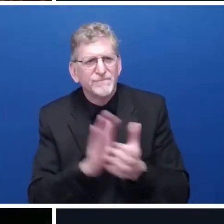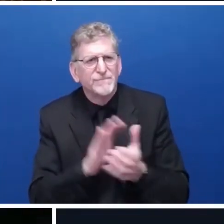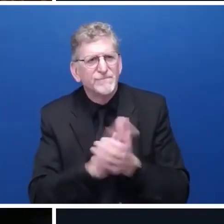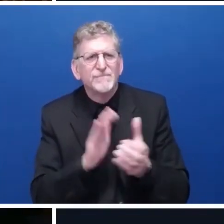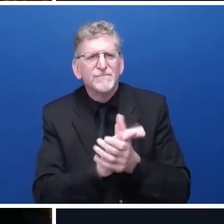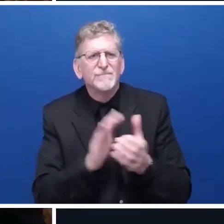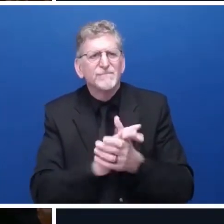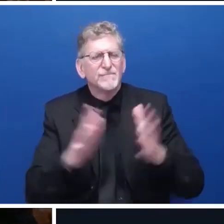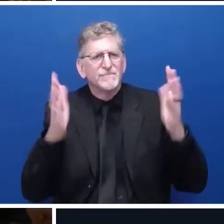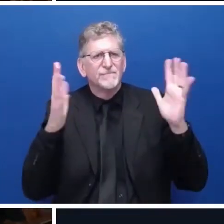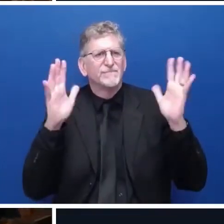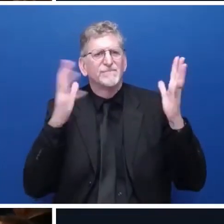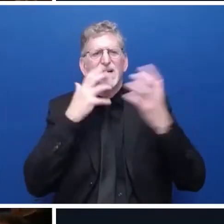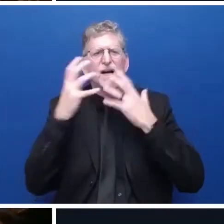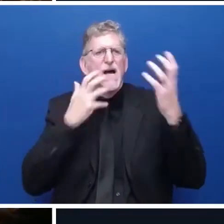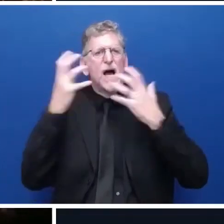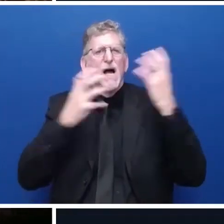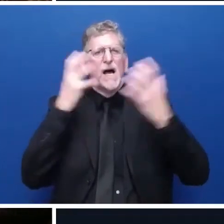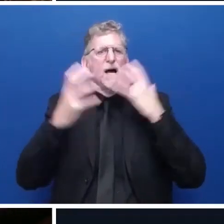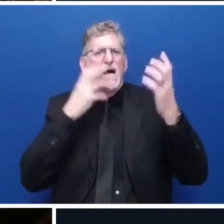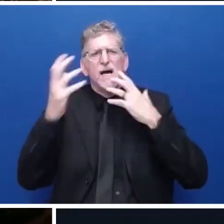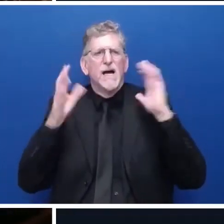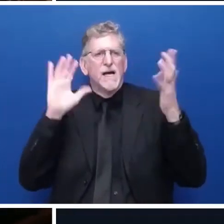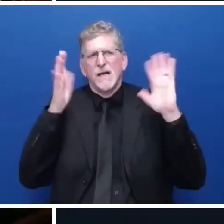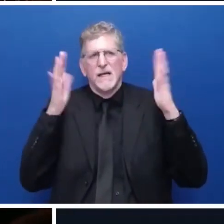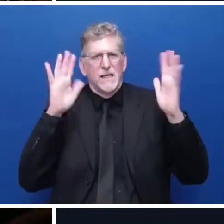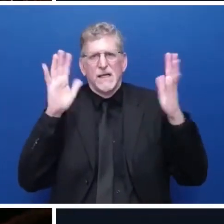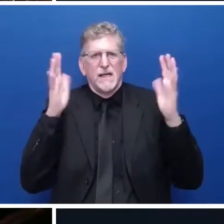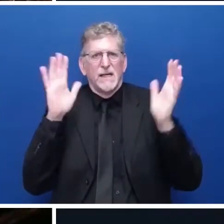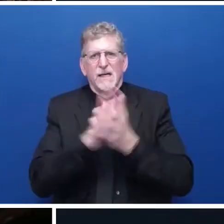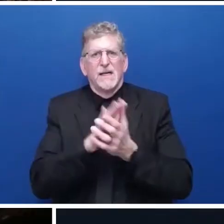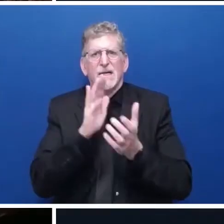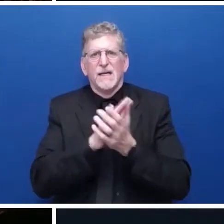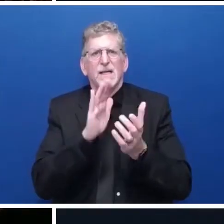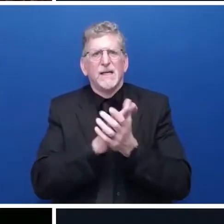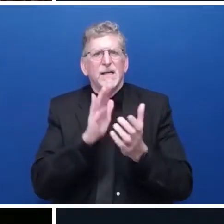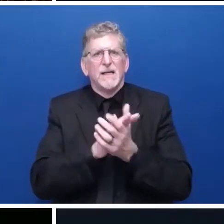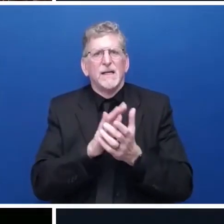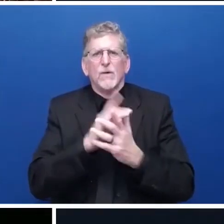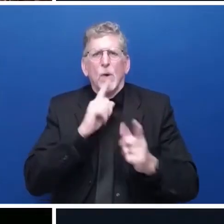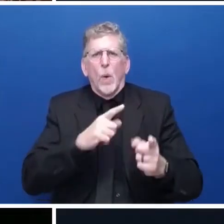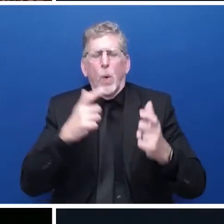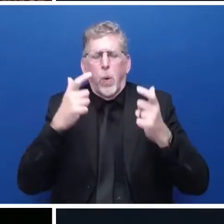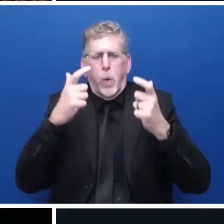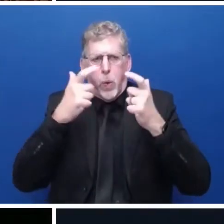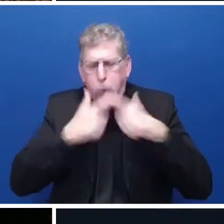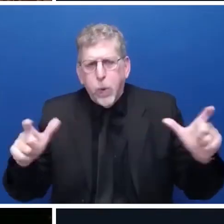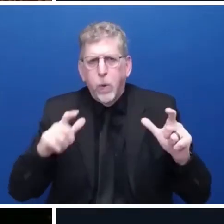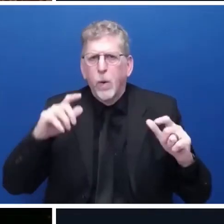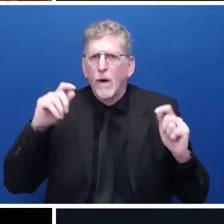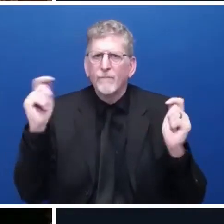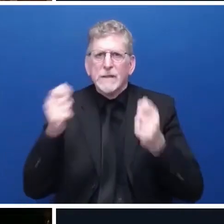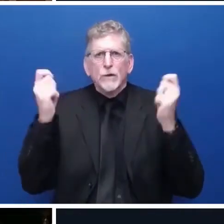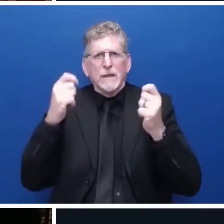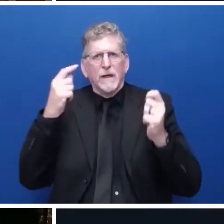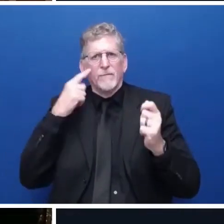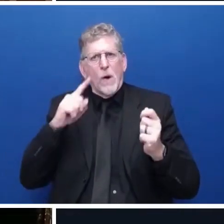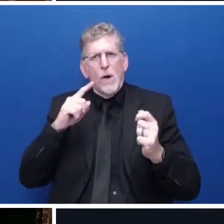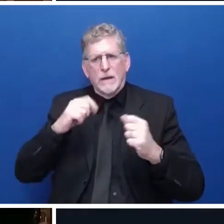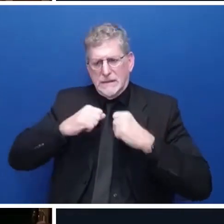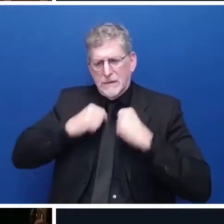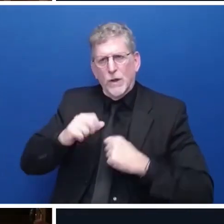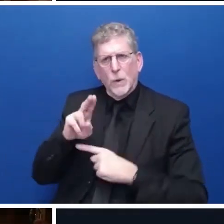And this was an absolutely colossal victory for the security of the United States, and it also opens up a bright new